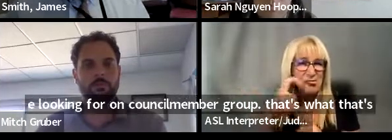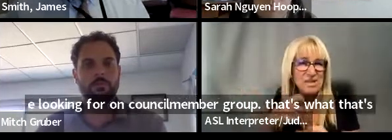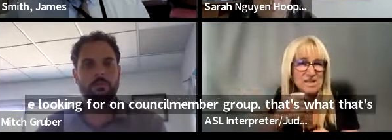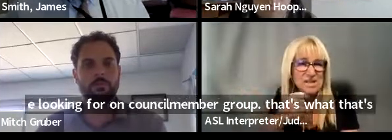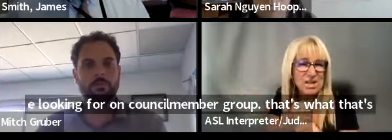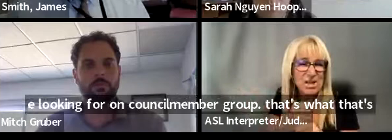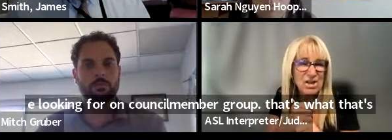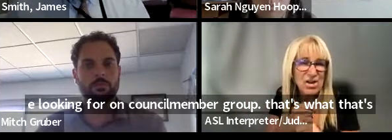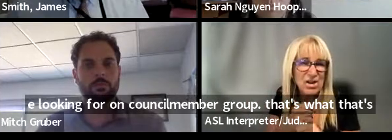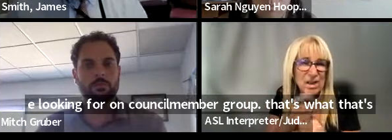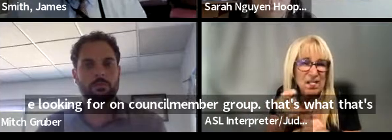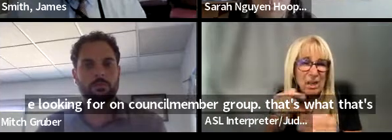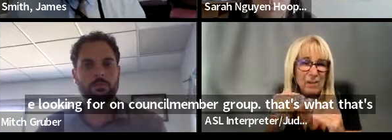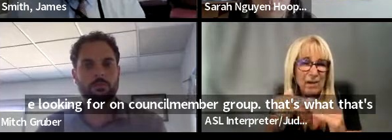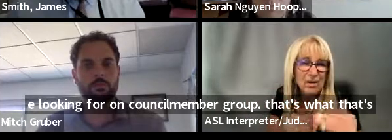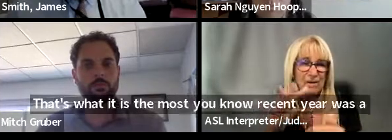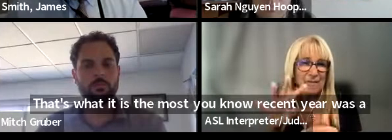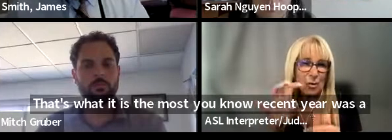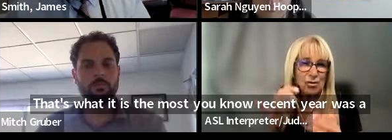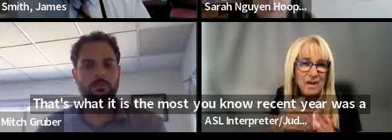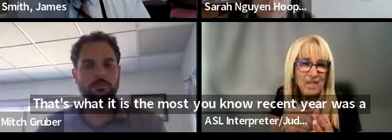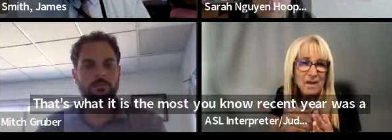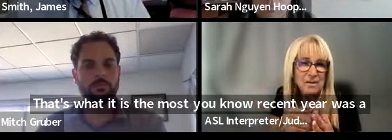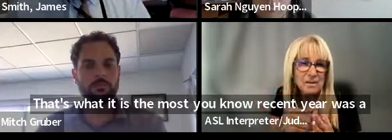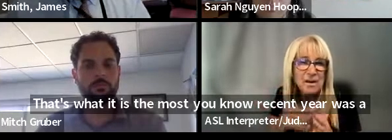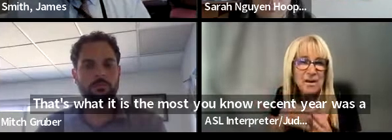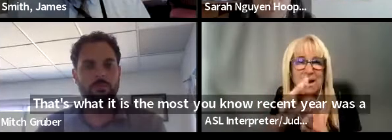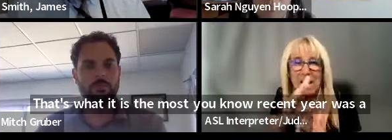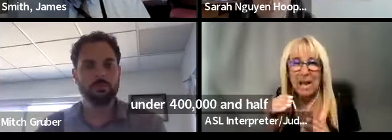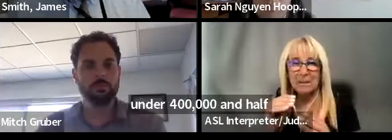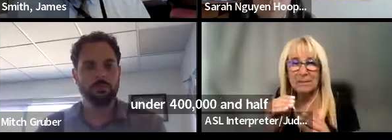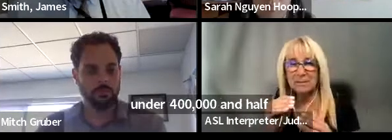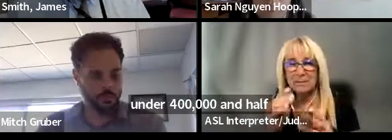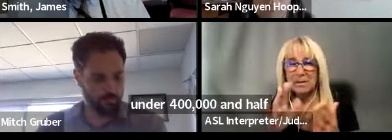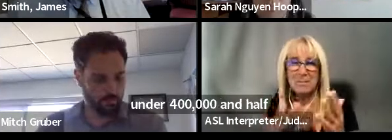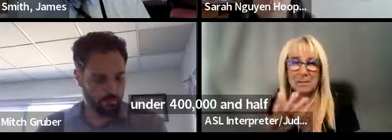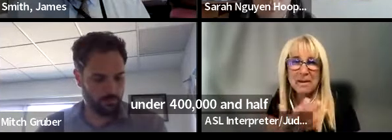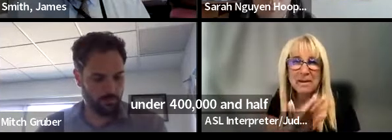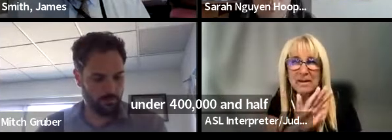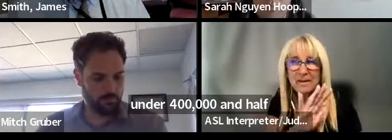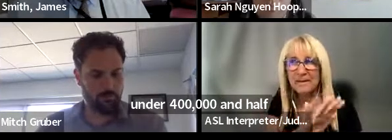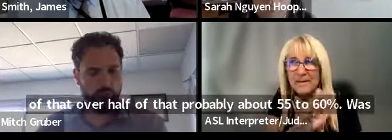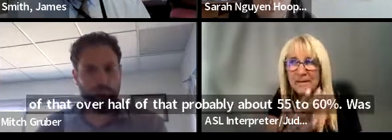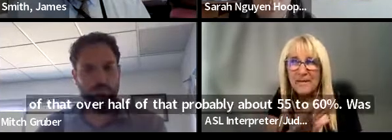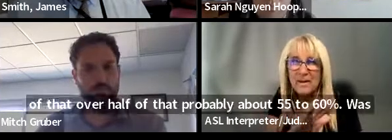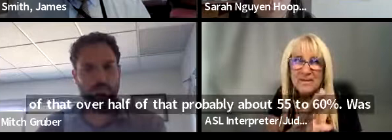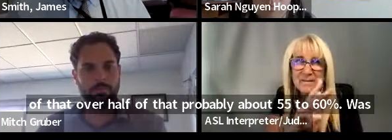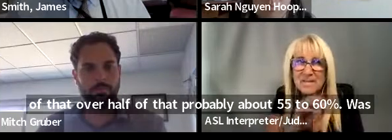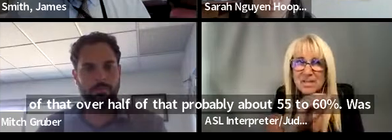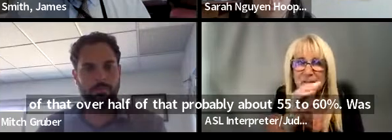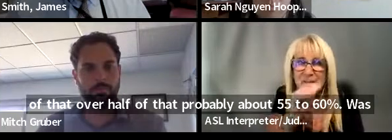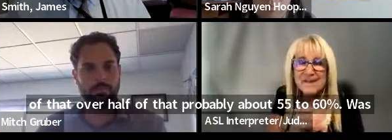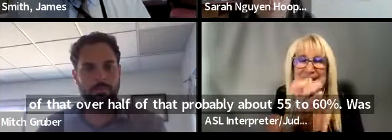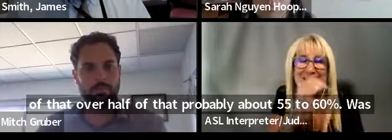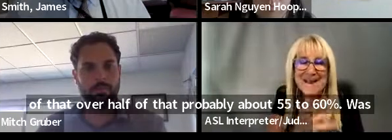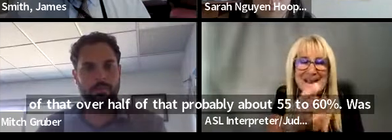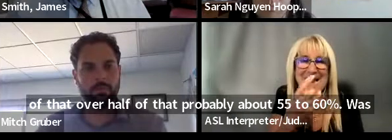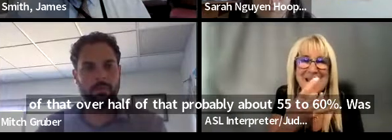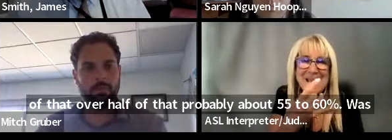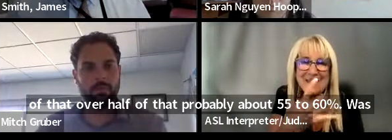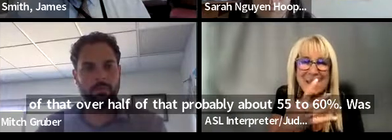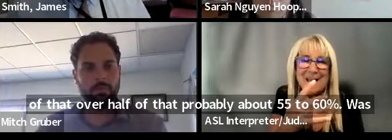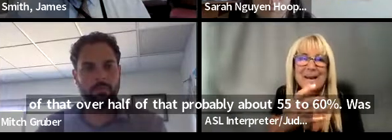400,000, and half of that, over half of that, probably about 55 to 60% was heat, light, and power, which is just your utilities.